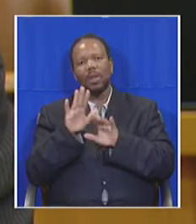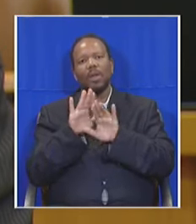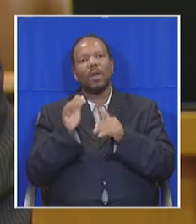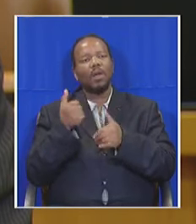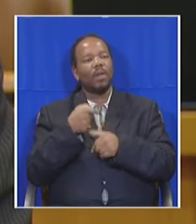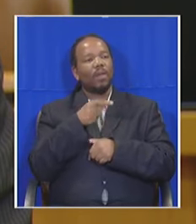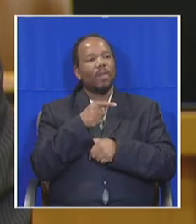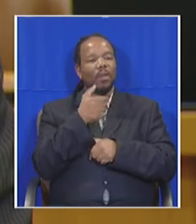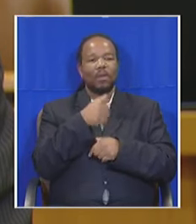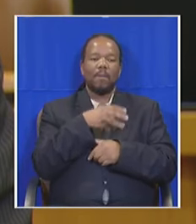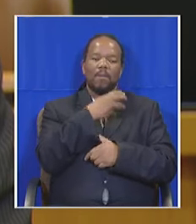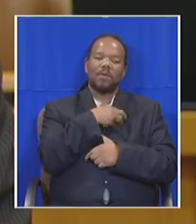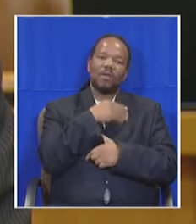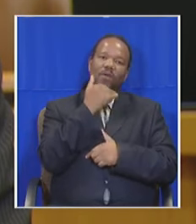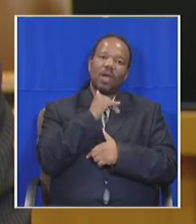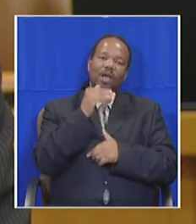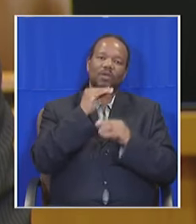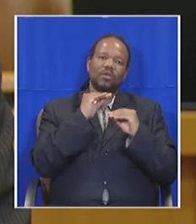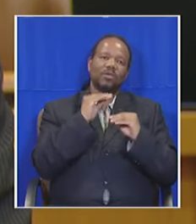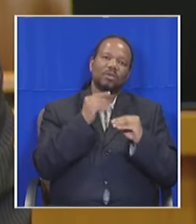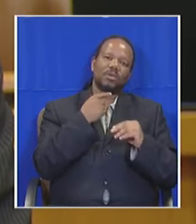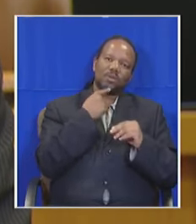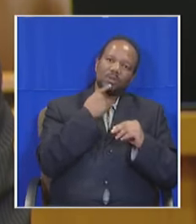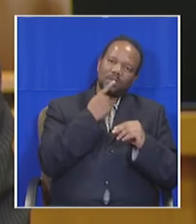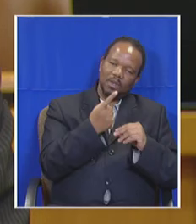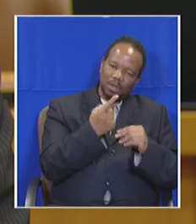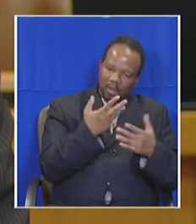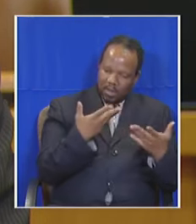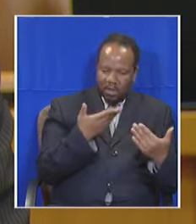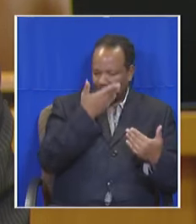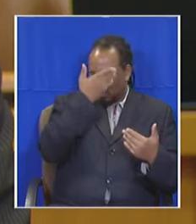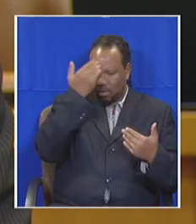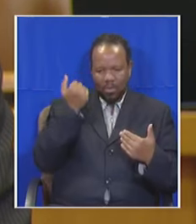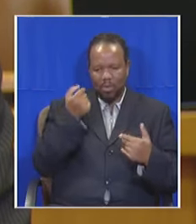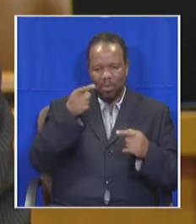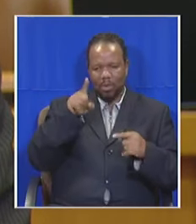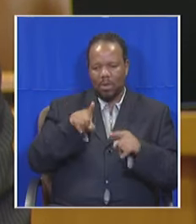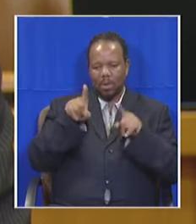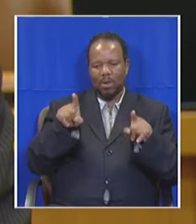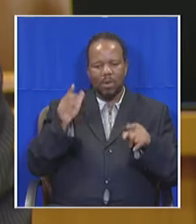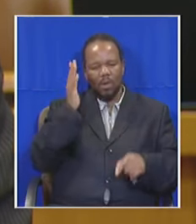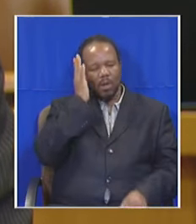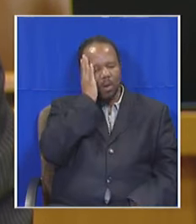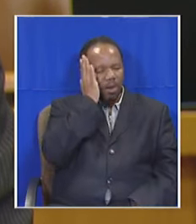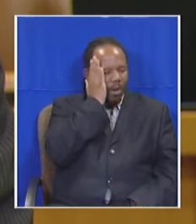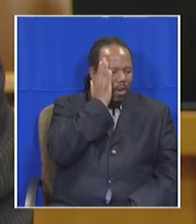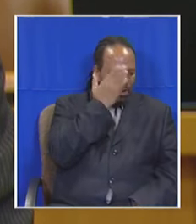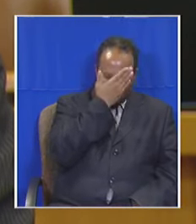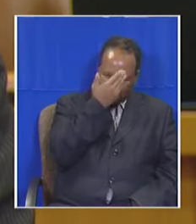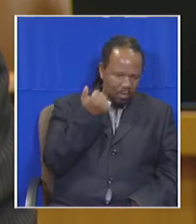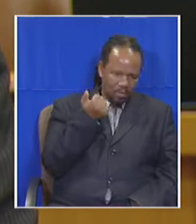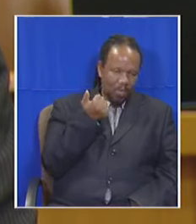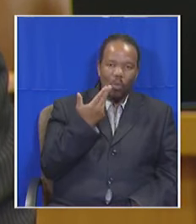Higher Education and Training that his department does not currently know how many beds are available for student accommodation at TVET